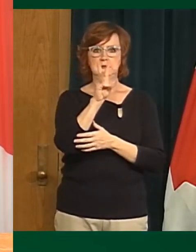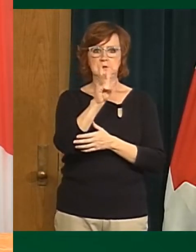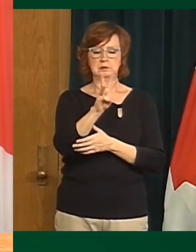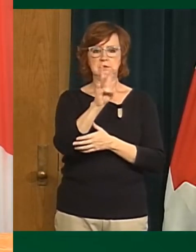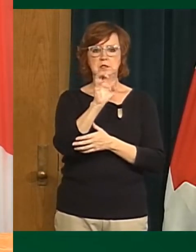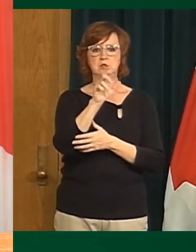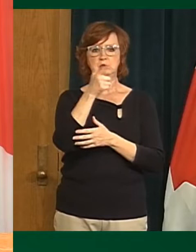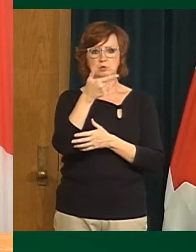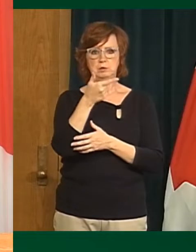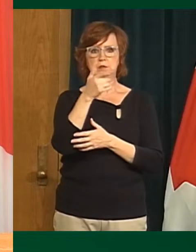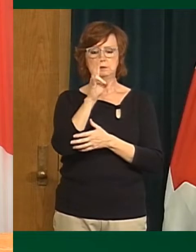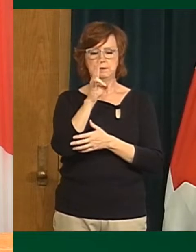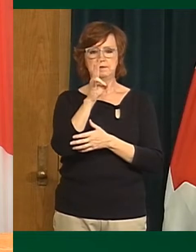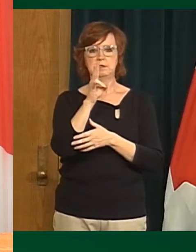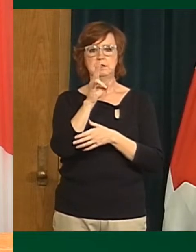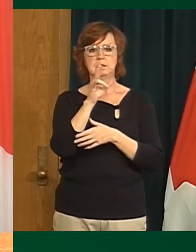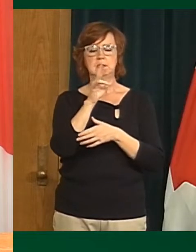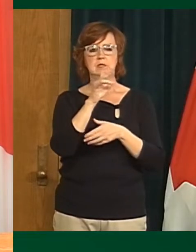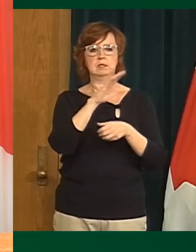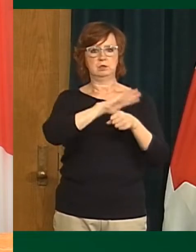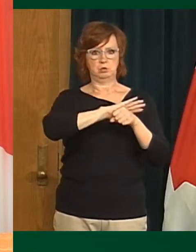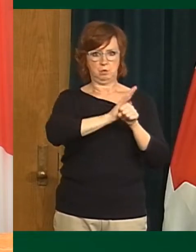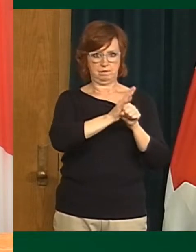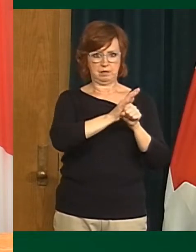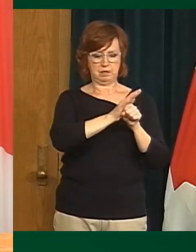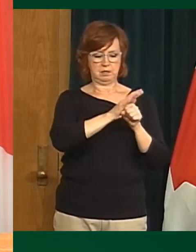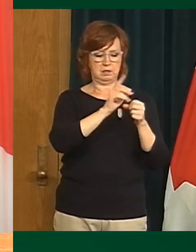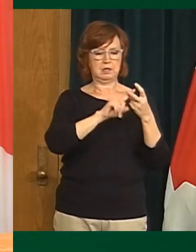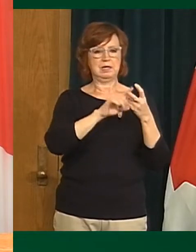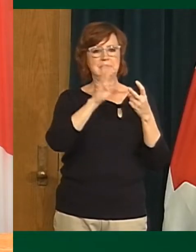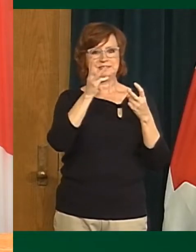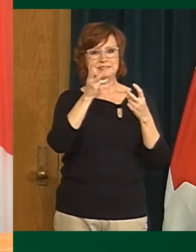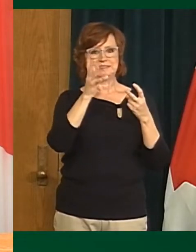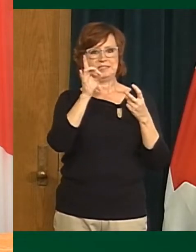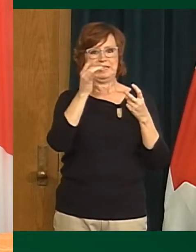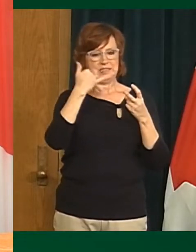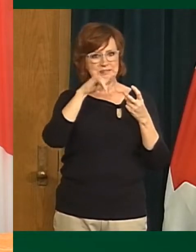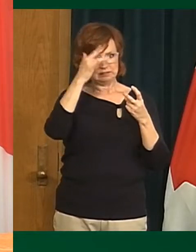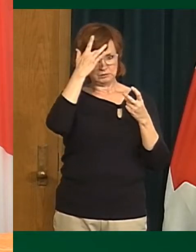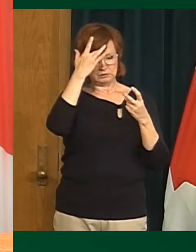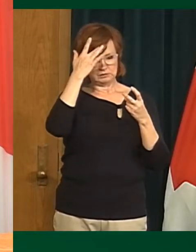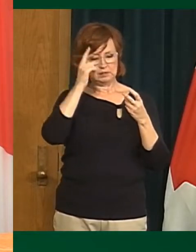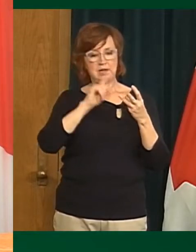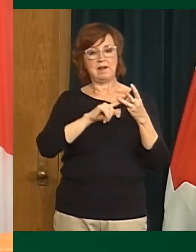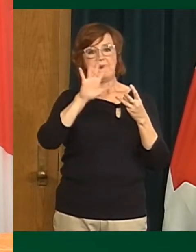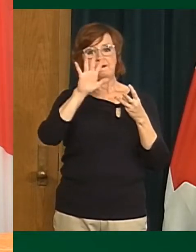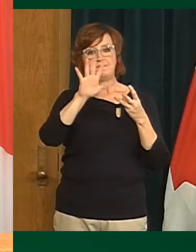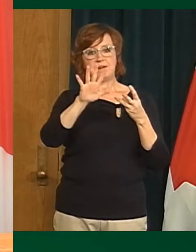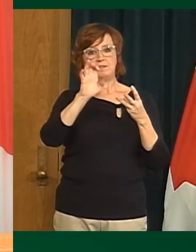637 reported cases, out of which 68 are considered active and 559 have recovered.